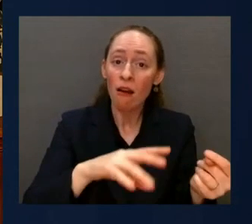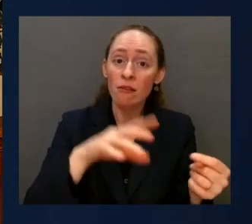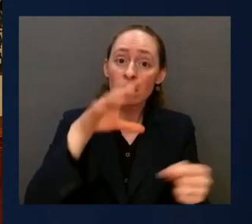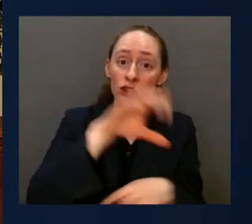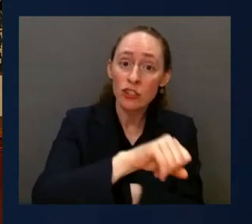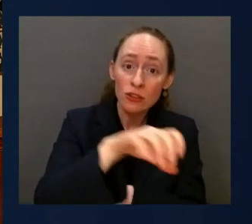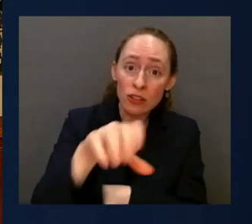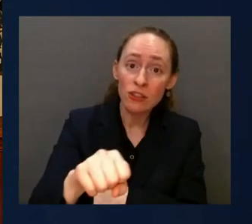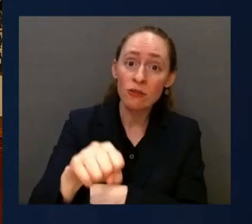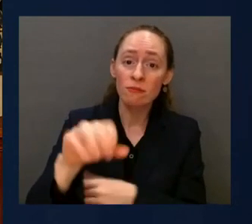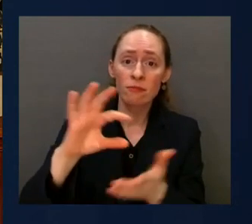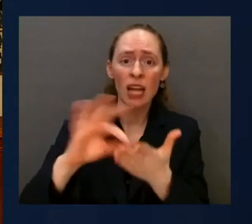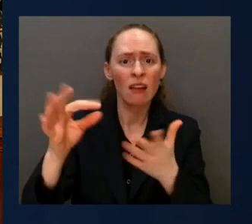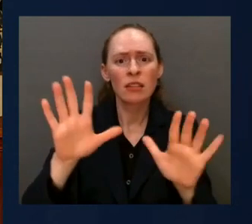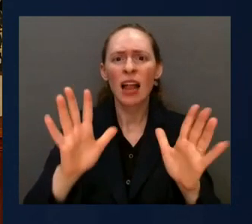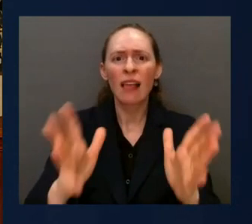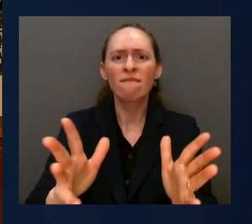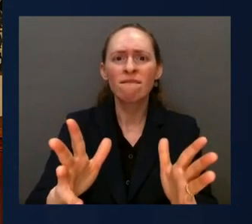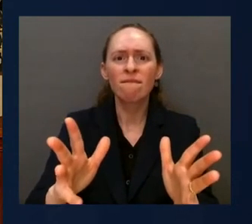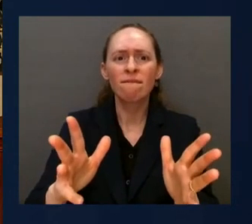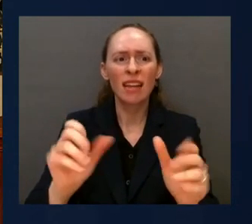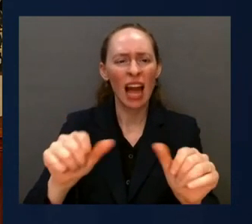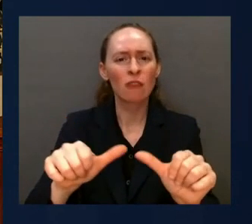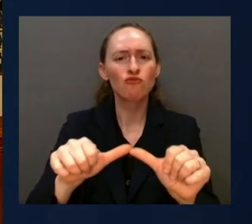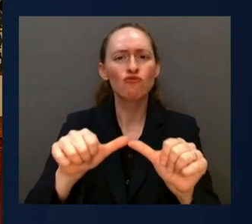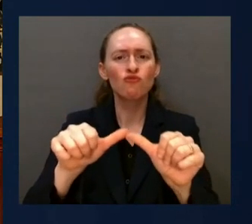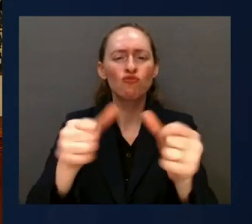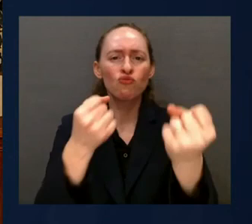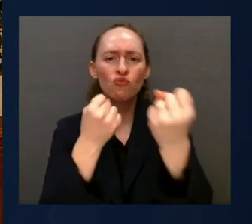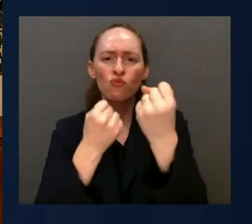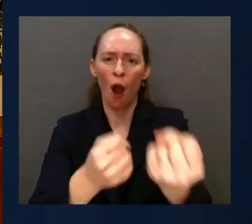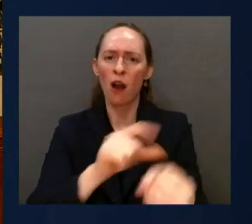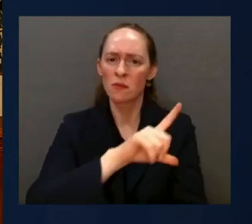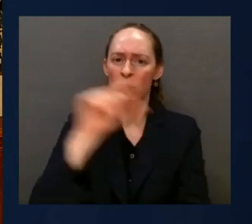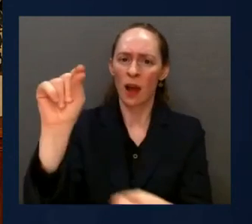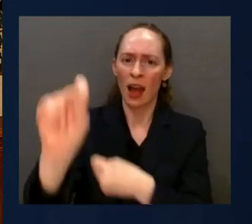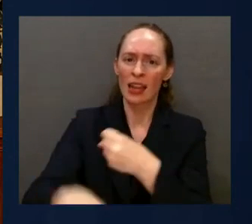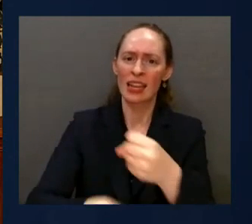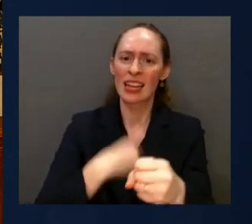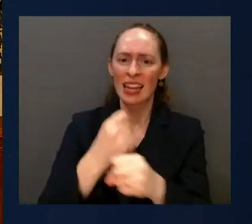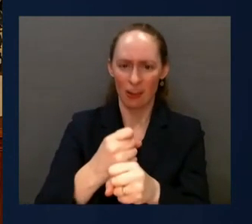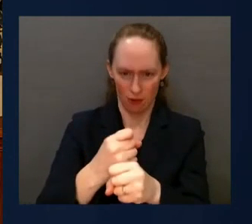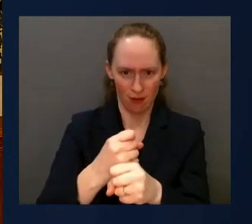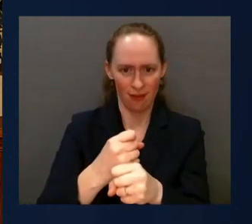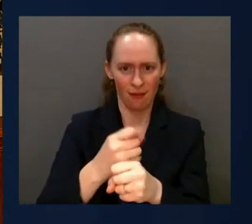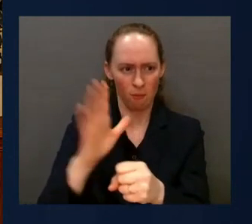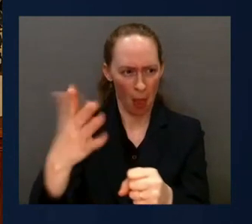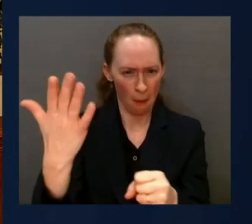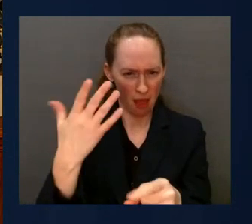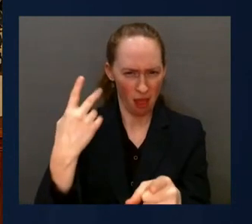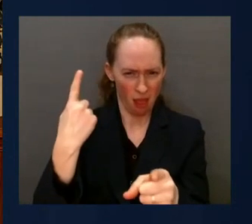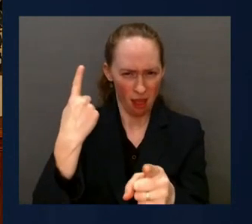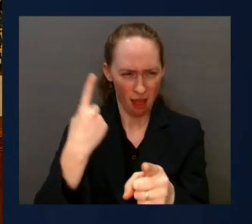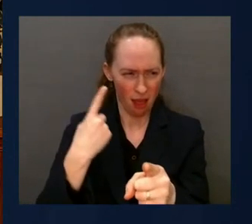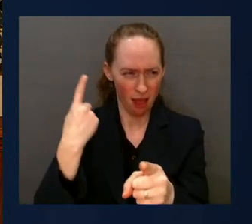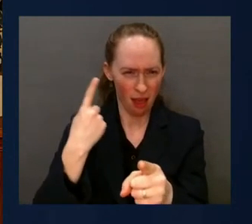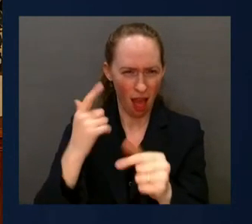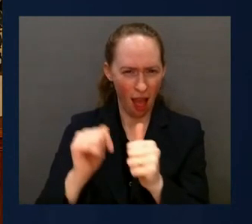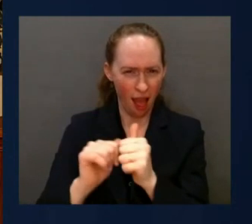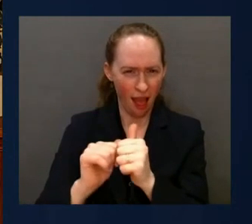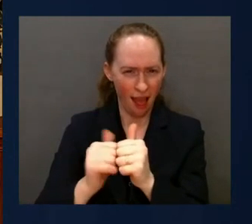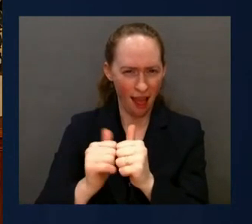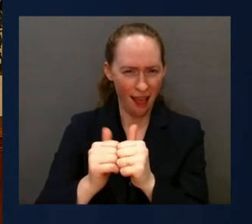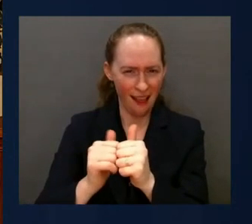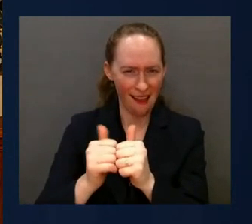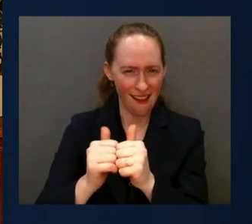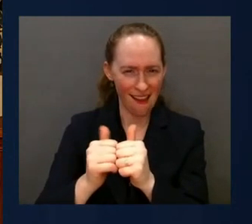make keep it solvent, right? Well, we'll not raise tax on anyone making under 400 grand, but we'll pay for it the